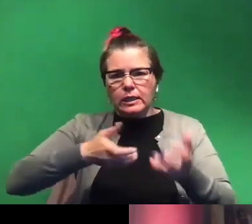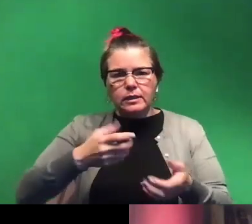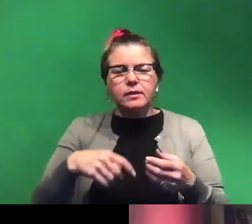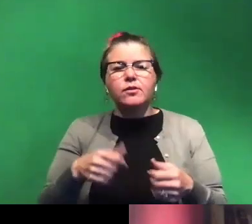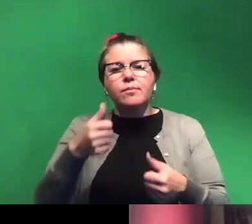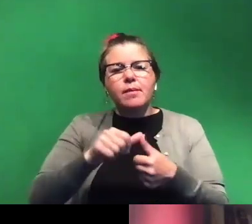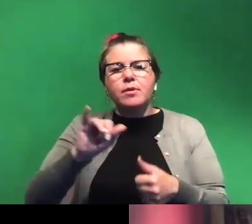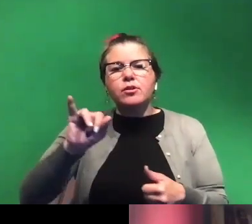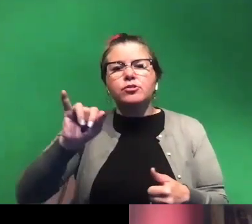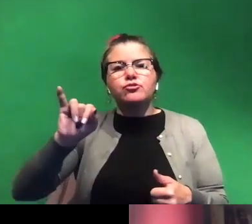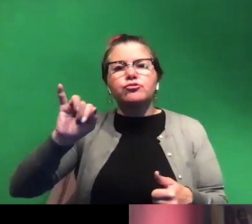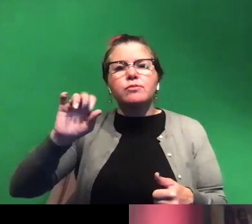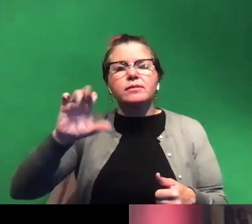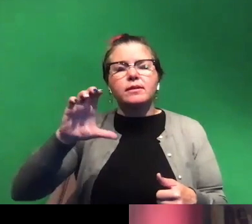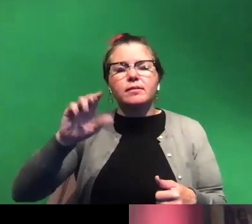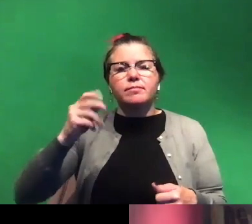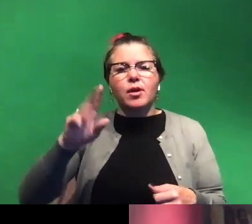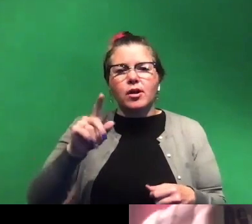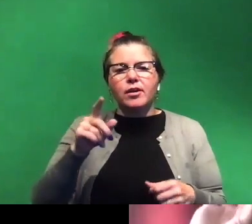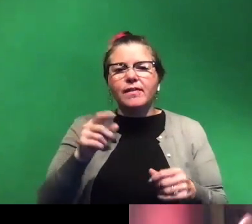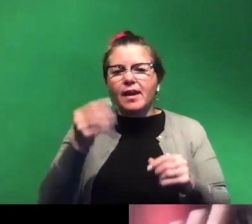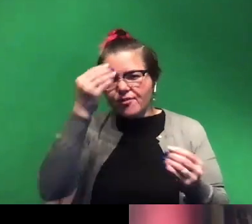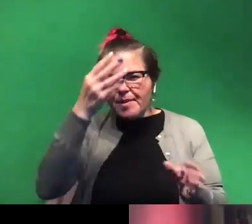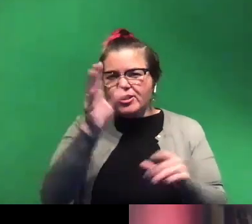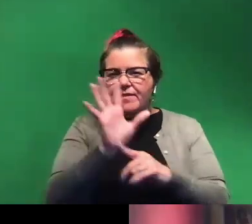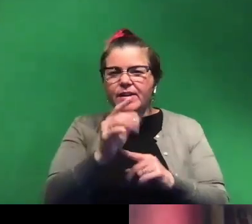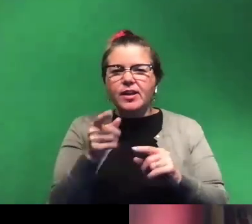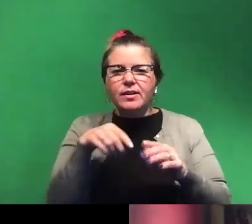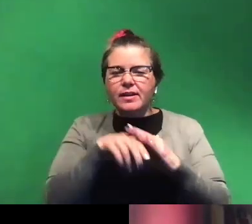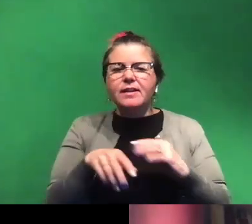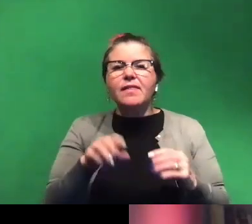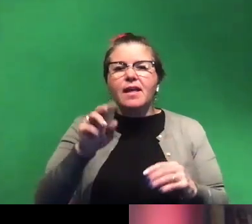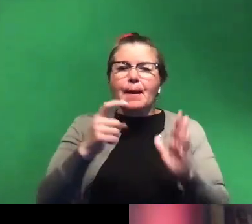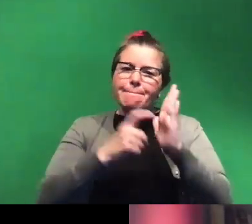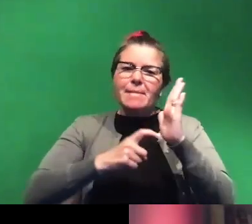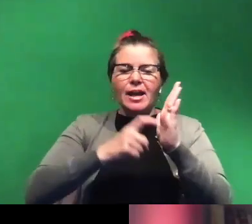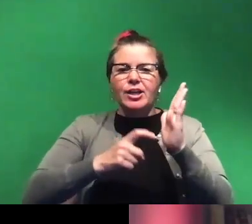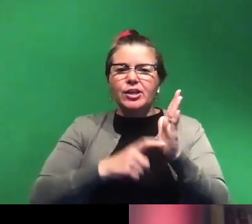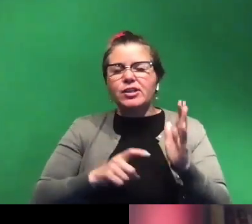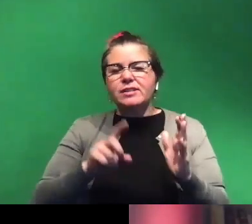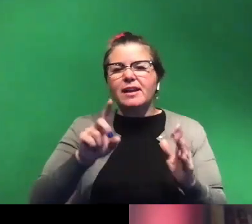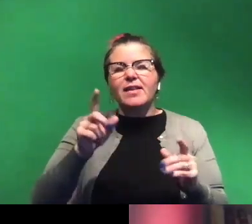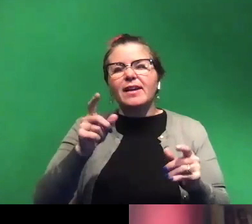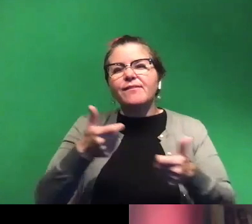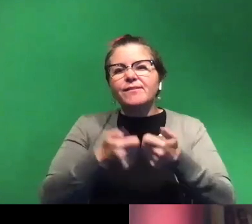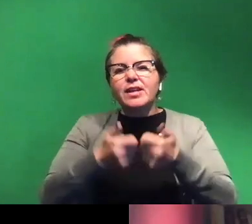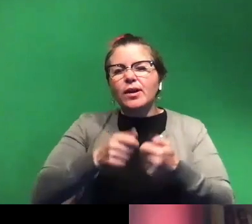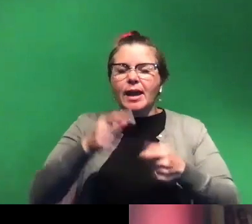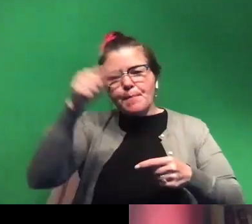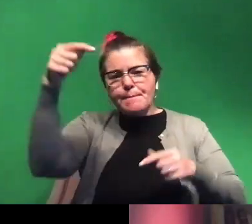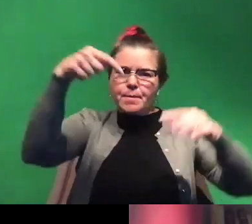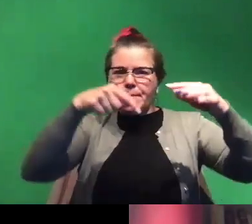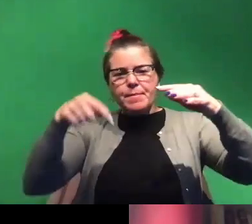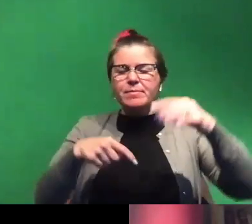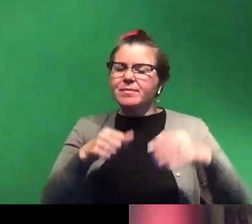Jurassic Park and the little informational video when they go in the visitor center and it shows the miners kind of doing a dig dug thing all the way down. We don't do that. Also, if you watch that